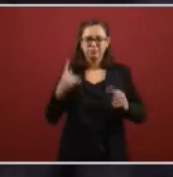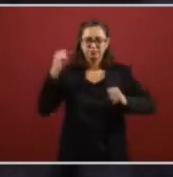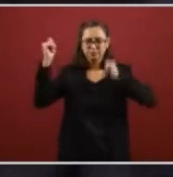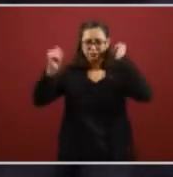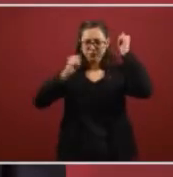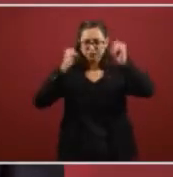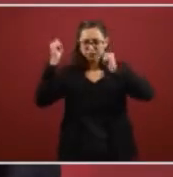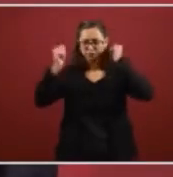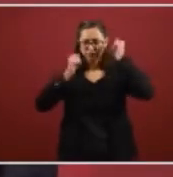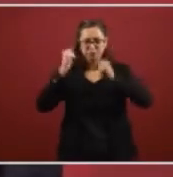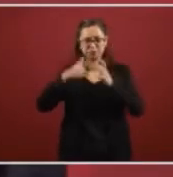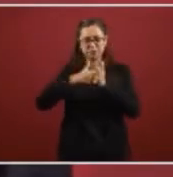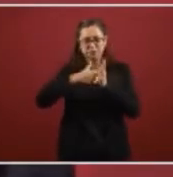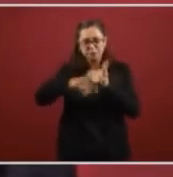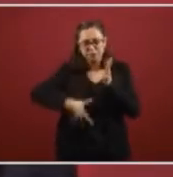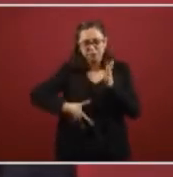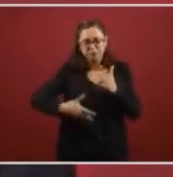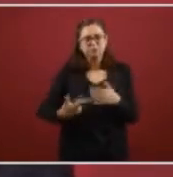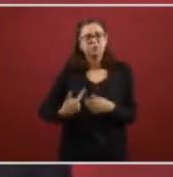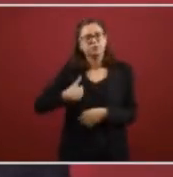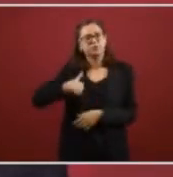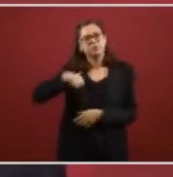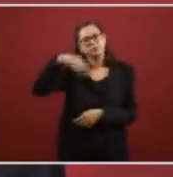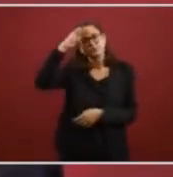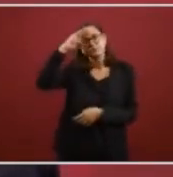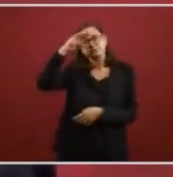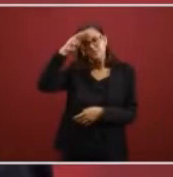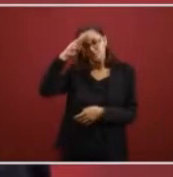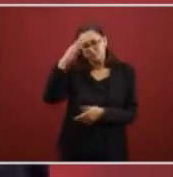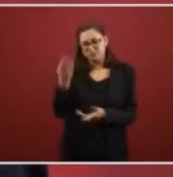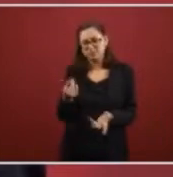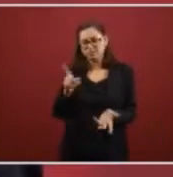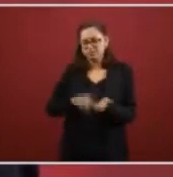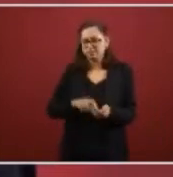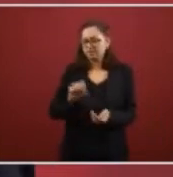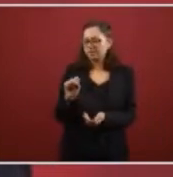that you do this tourism so that we can support,